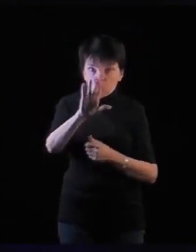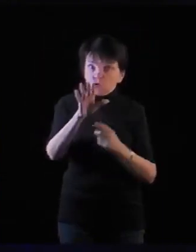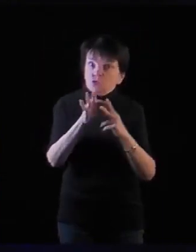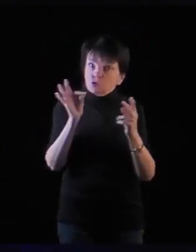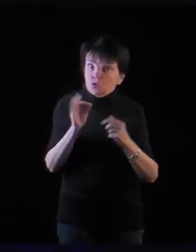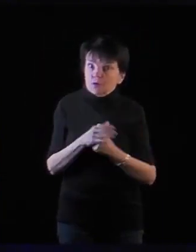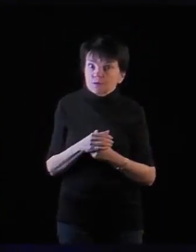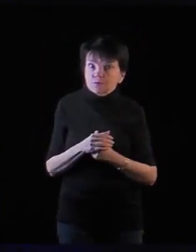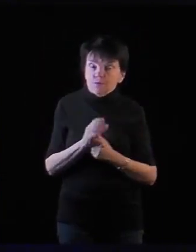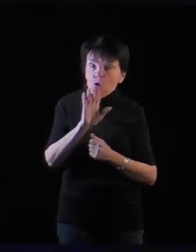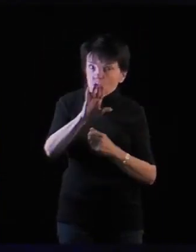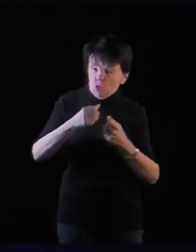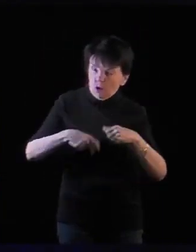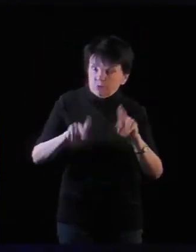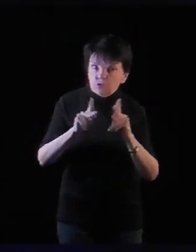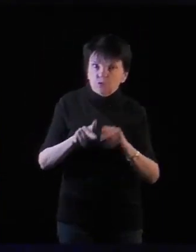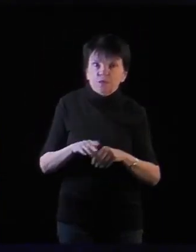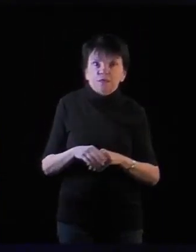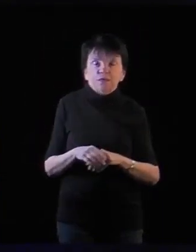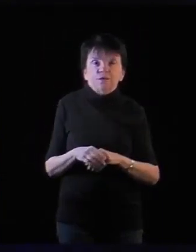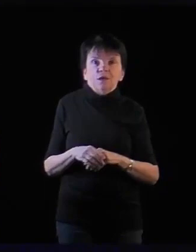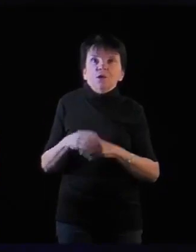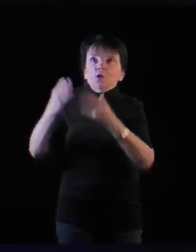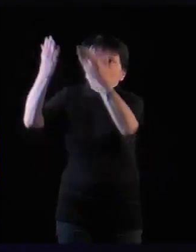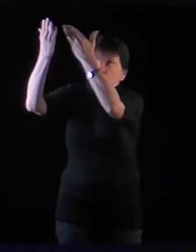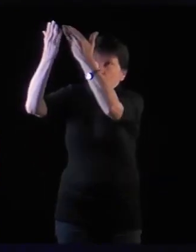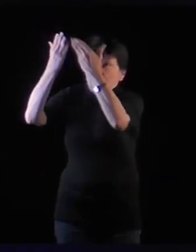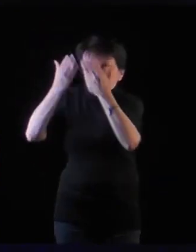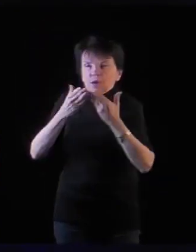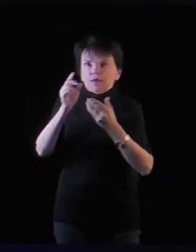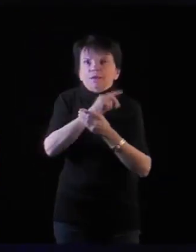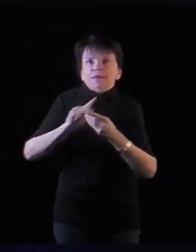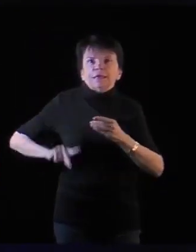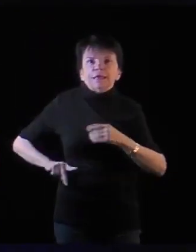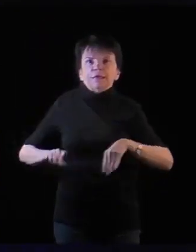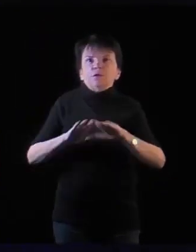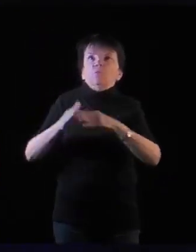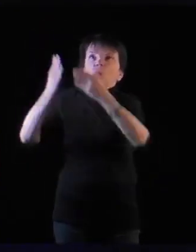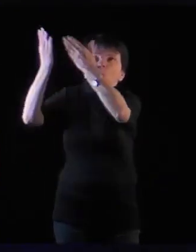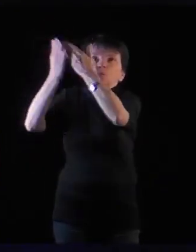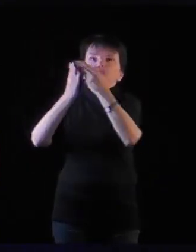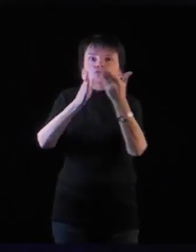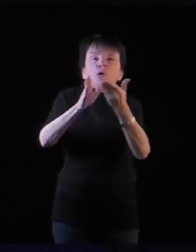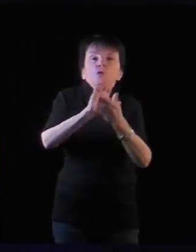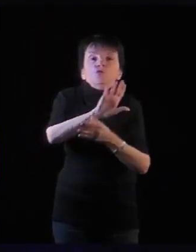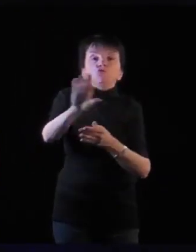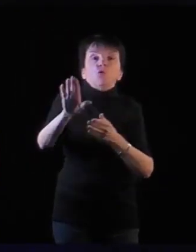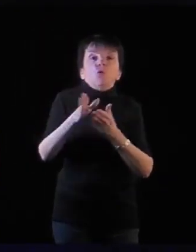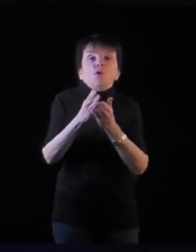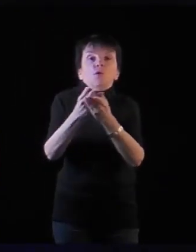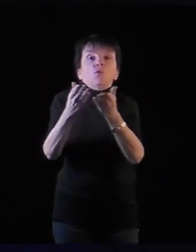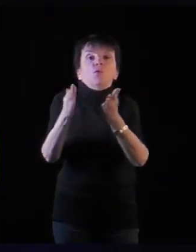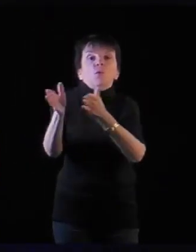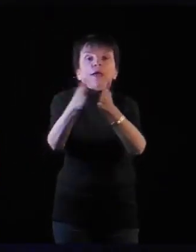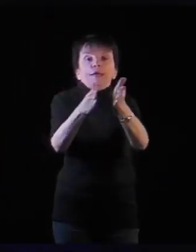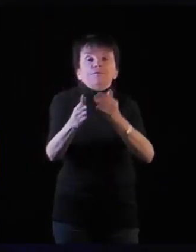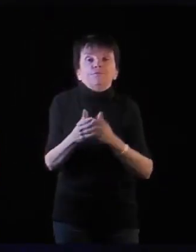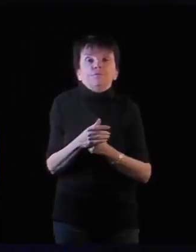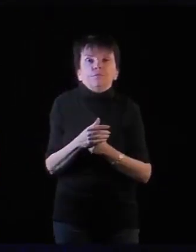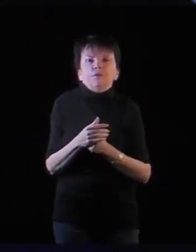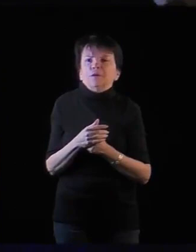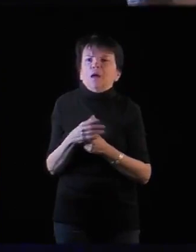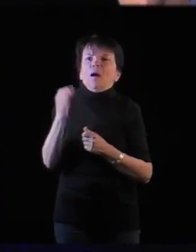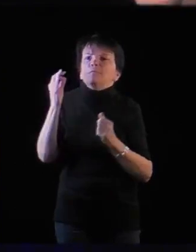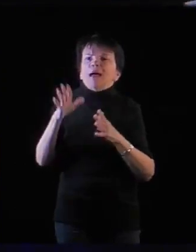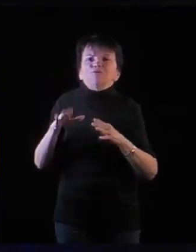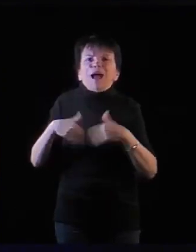your opportunity to do exactly that, to bring the kingdom more your direction. You say, well, Pastor, how do I do that? Here's how you do it. Number one